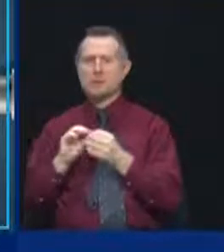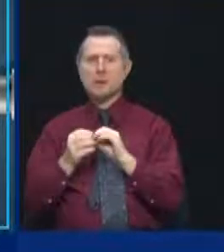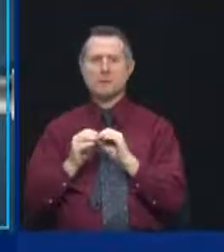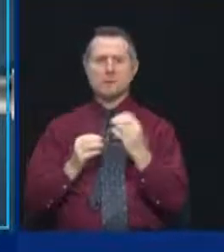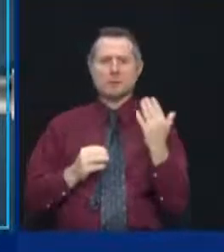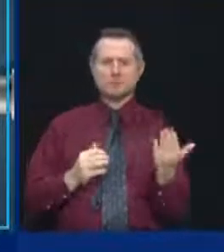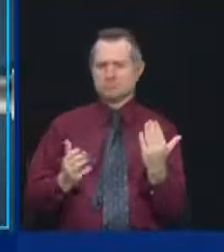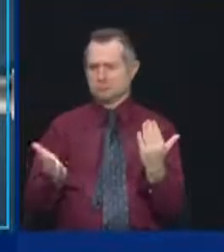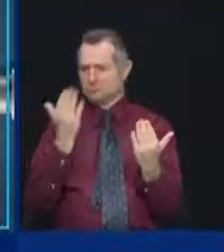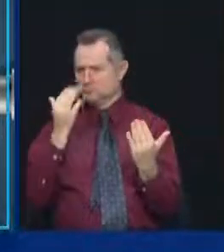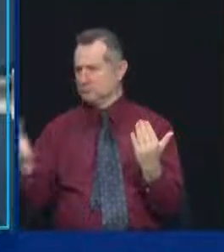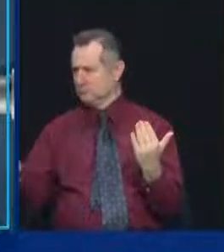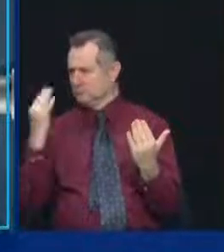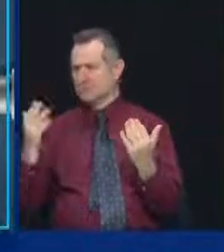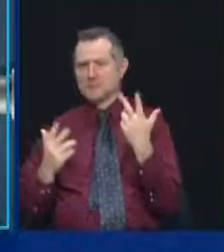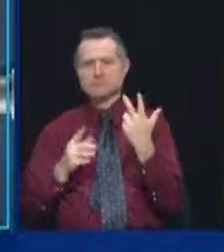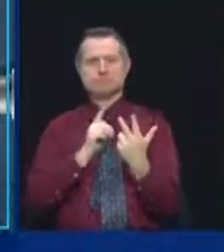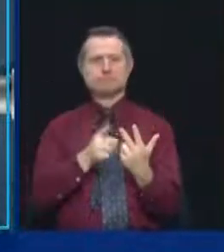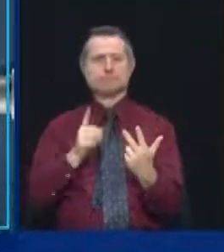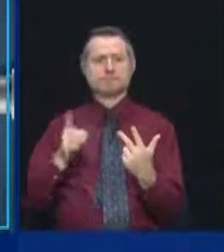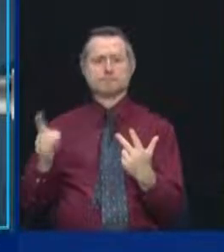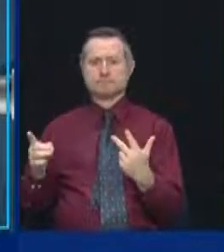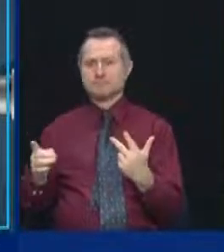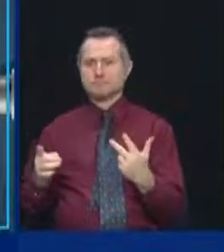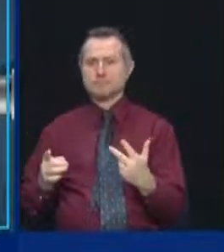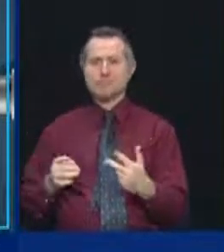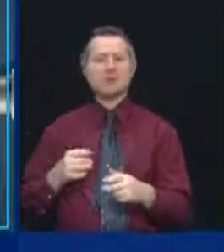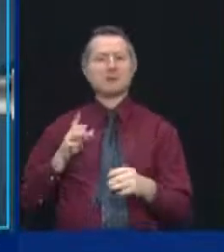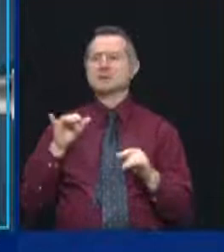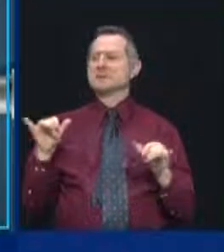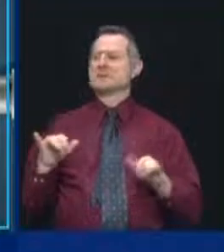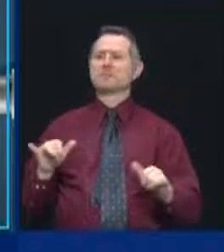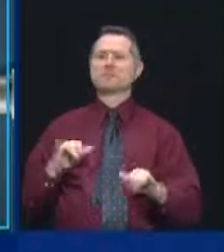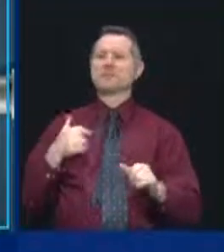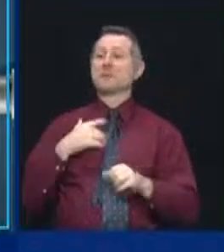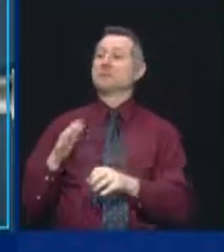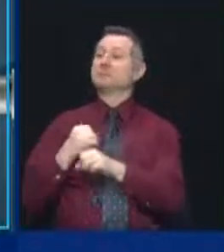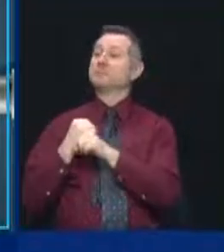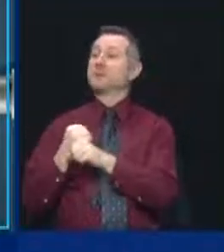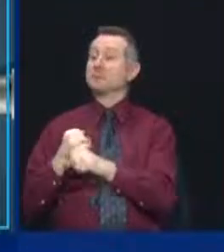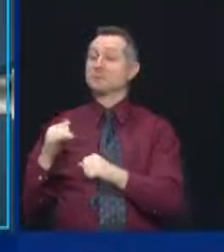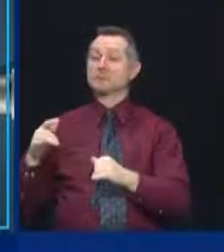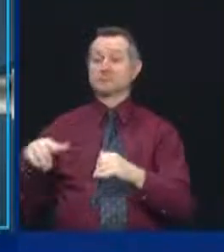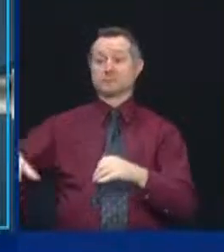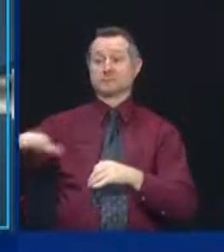Just the way every play, you watch what happens, and then you adjust.